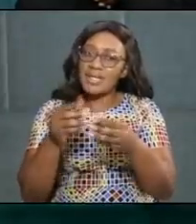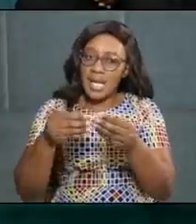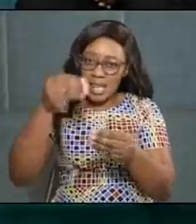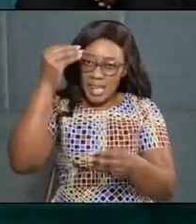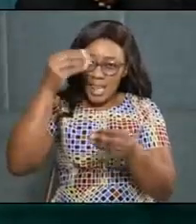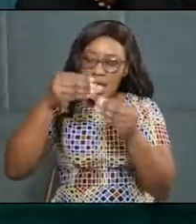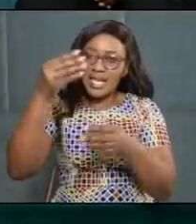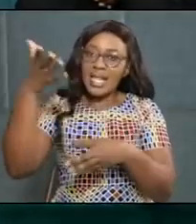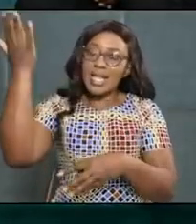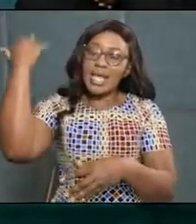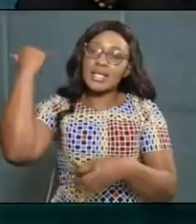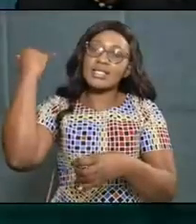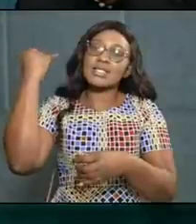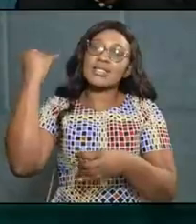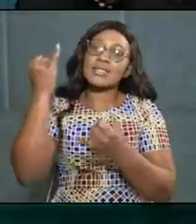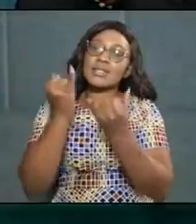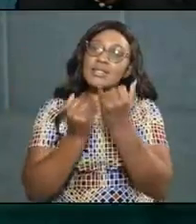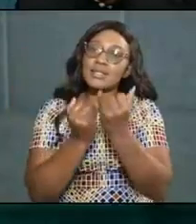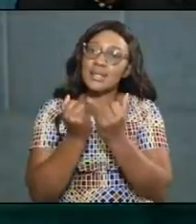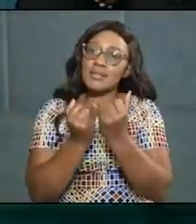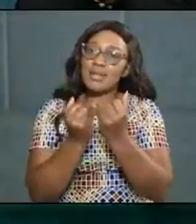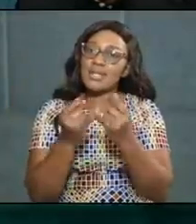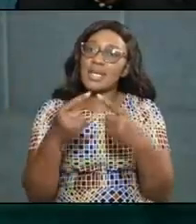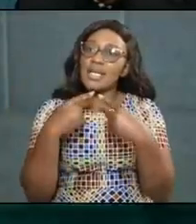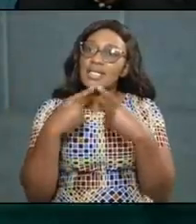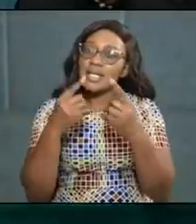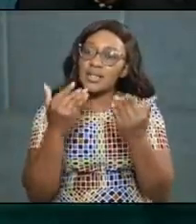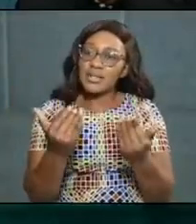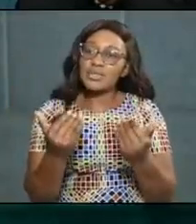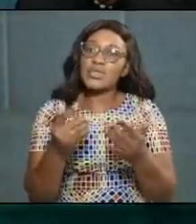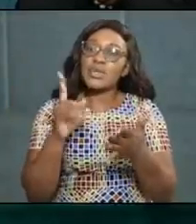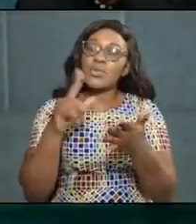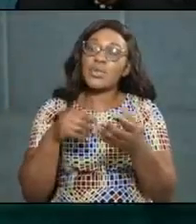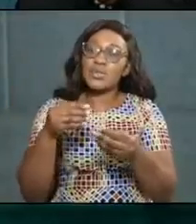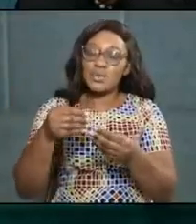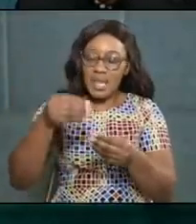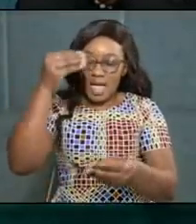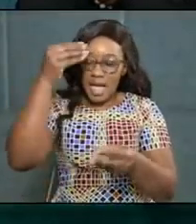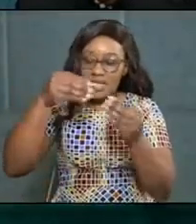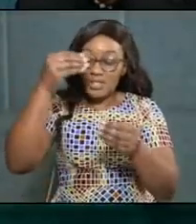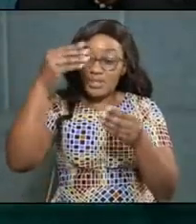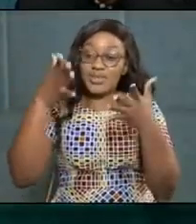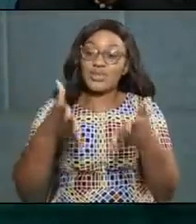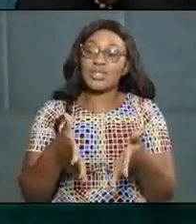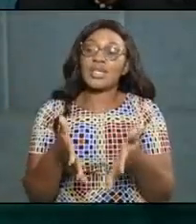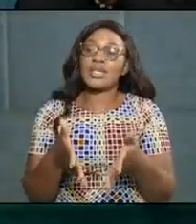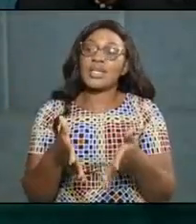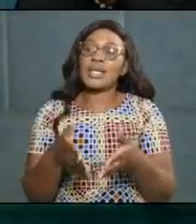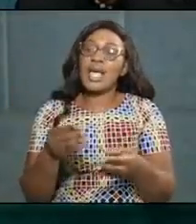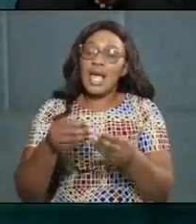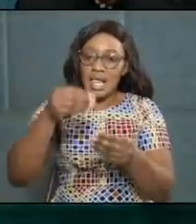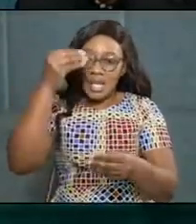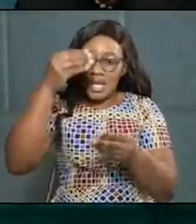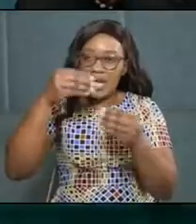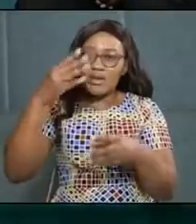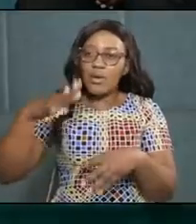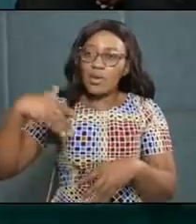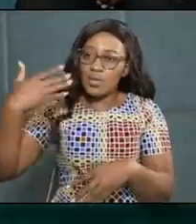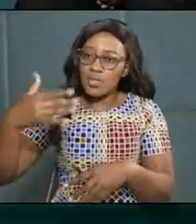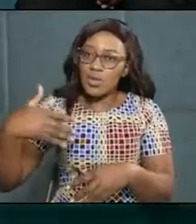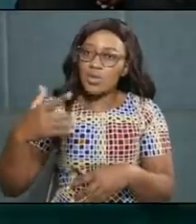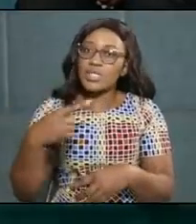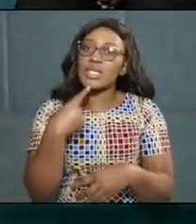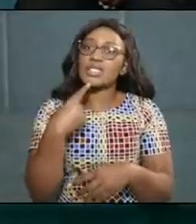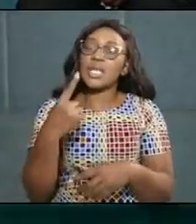next Sabbath. Anyways, why don't we tell the children what lessons we learned today? We learned that we should always tell the